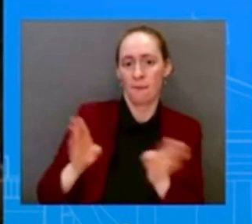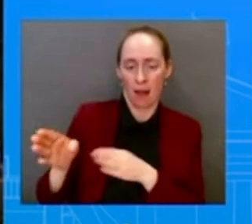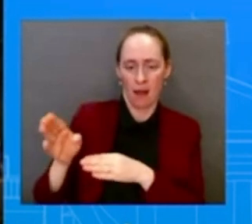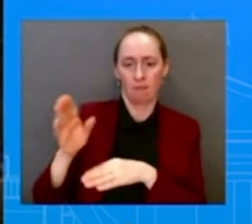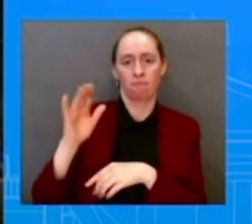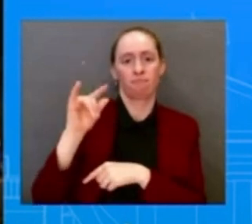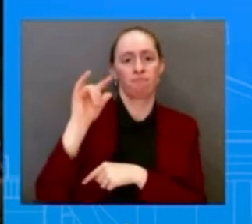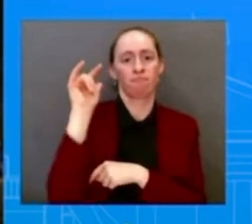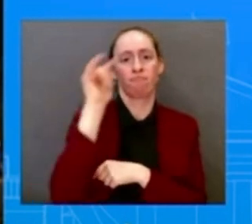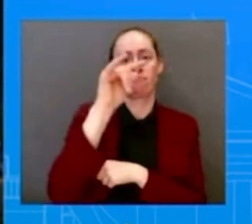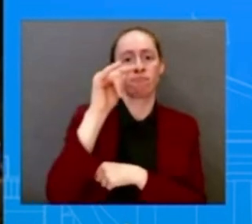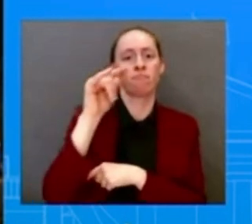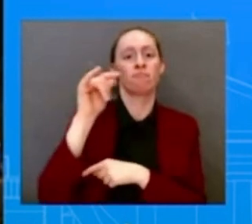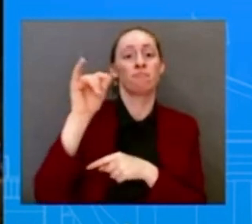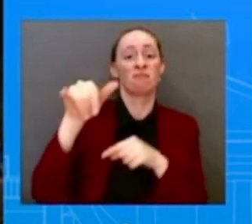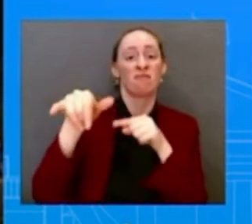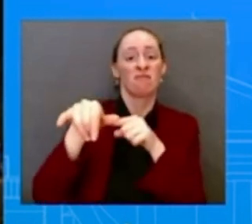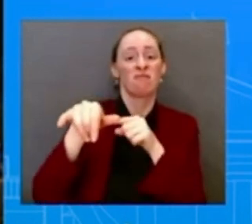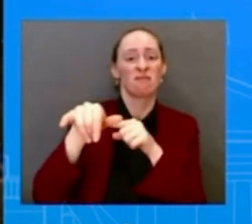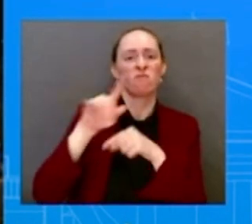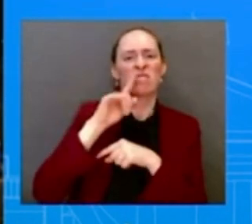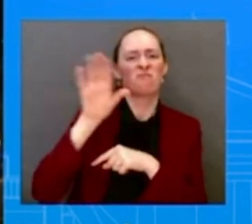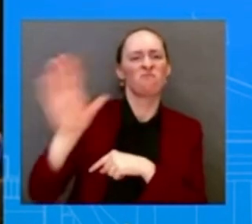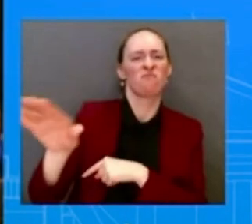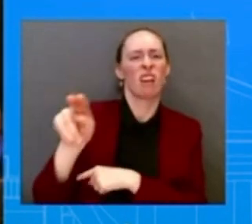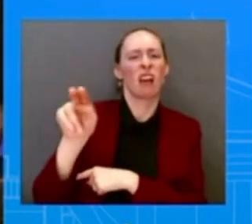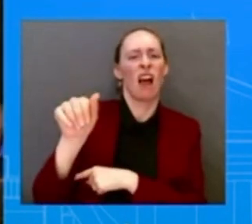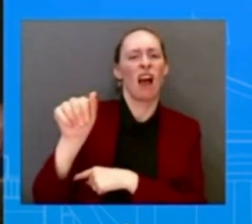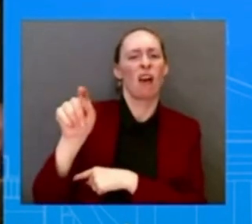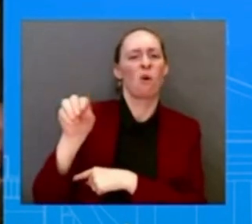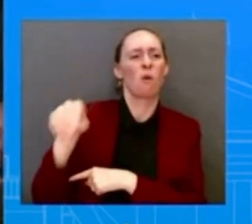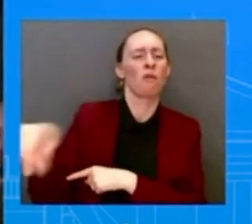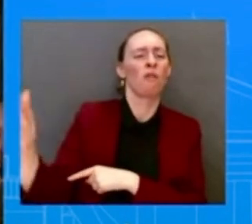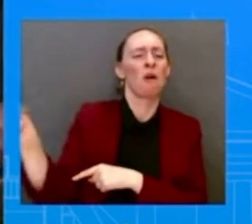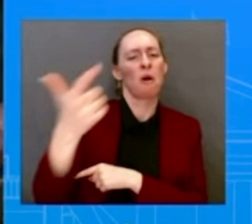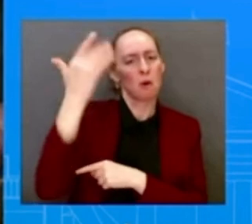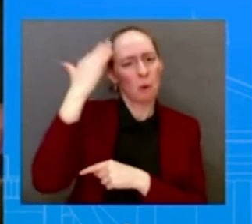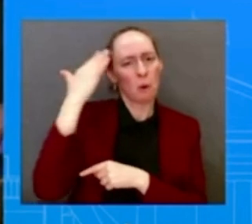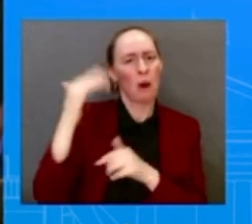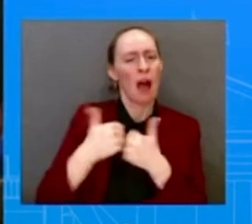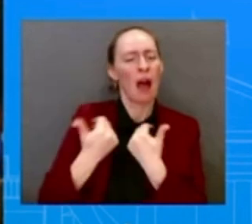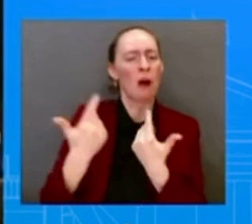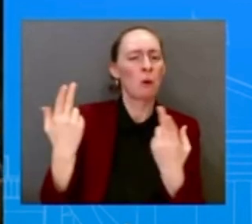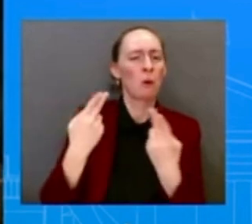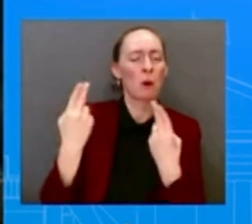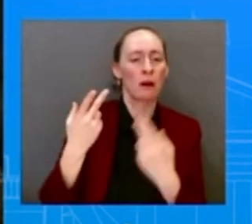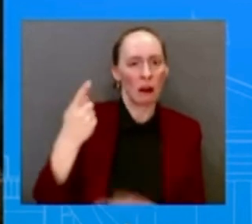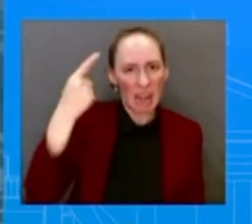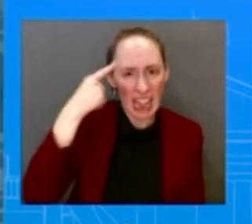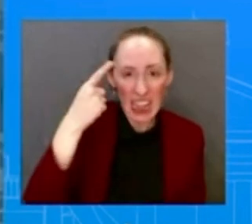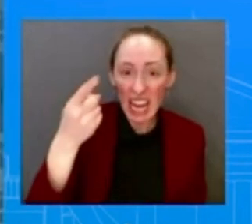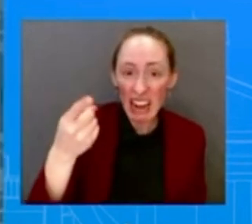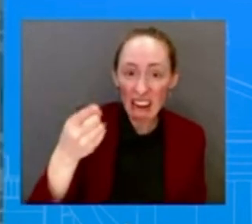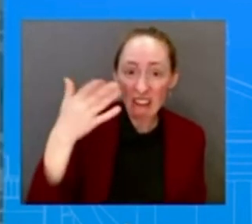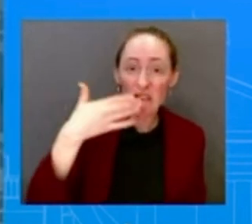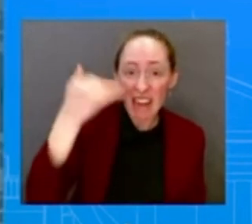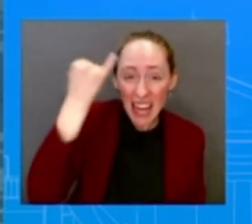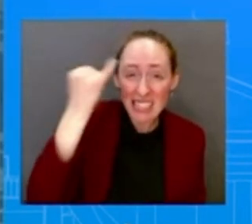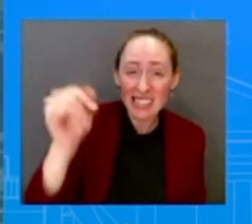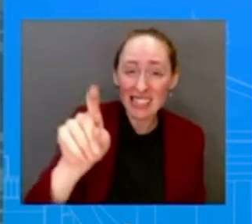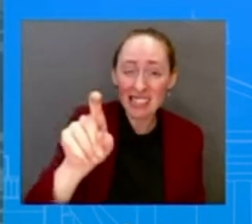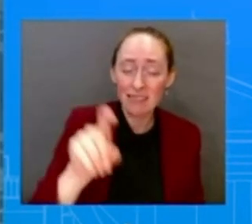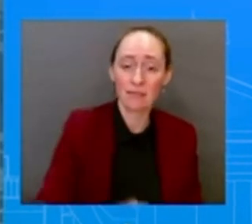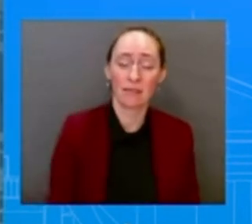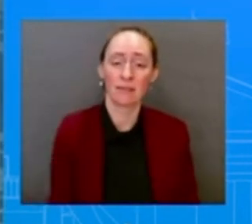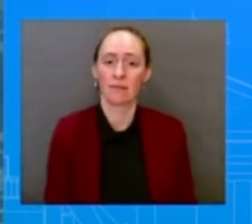that the U.S. is considering in terms of training Ukrainian pilots on NATO aircraft as well? Well, if they're going to get Western